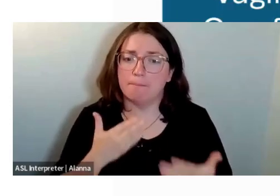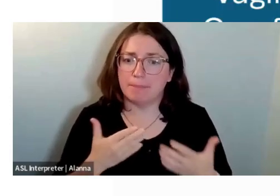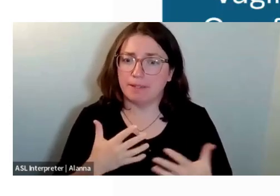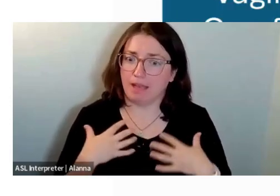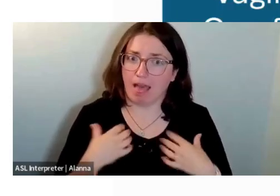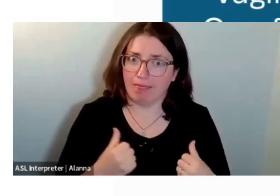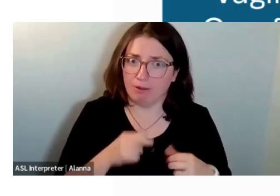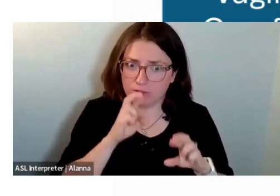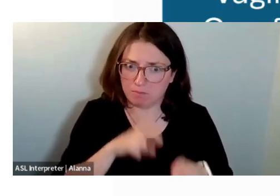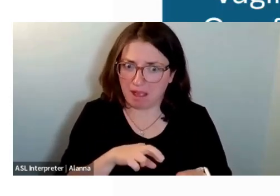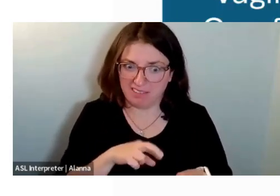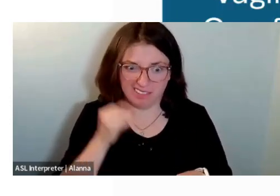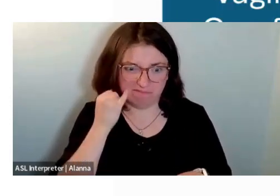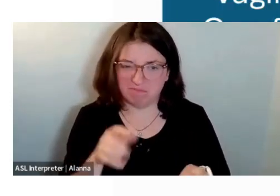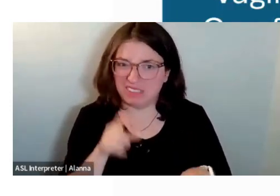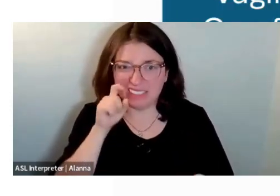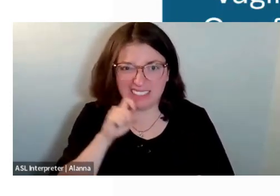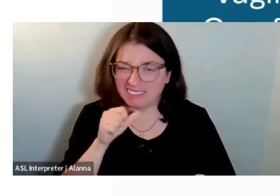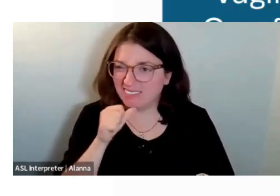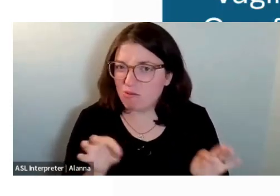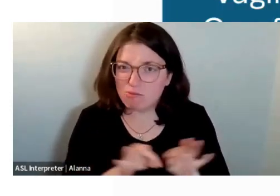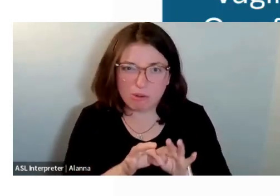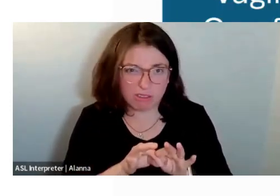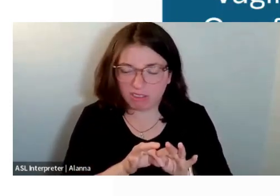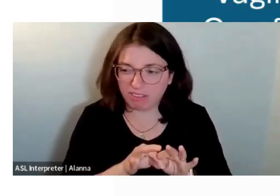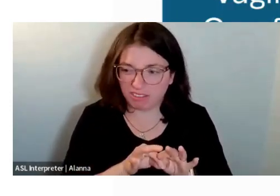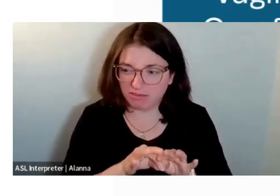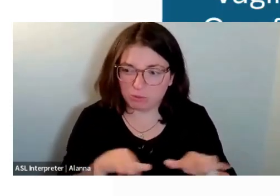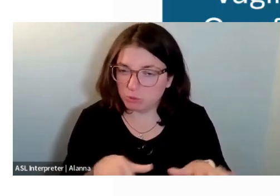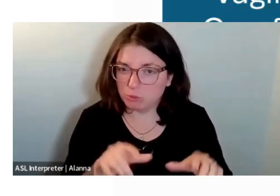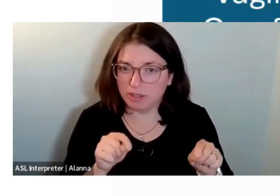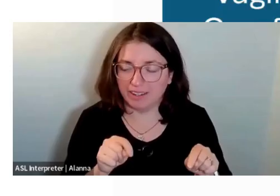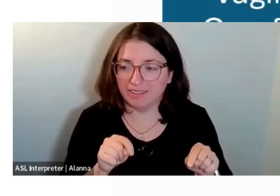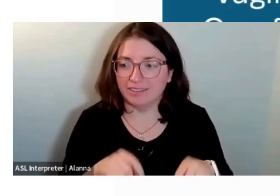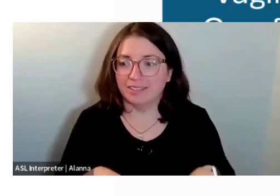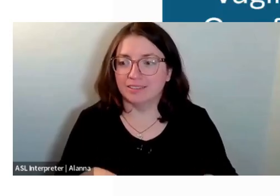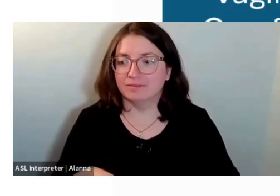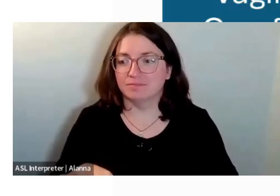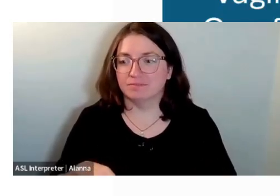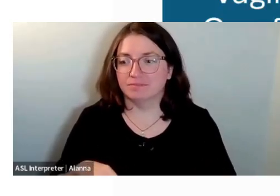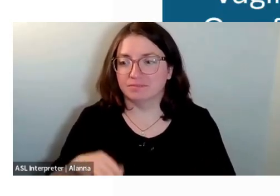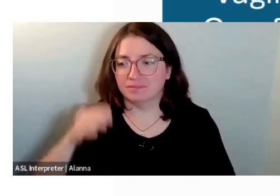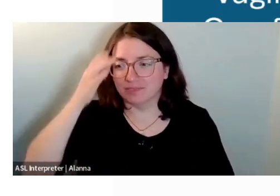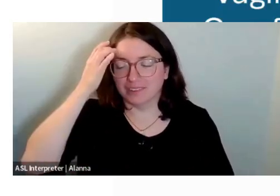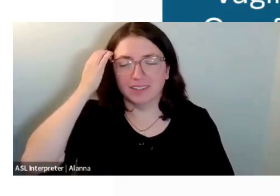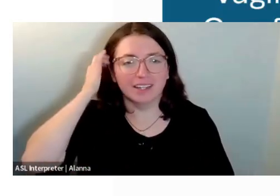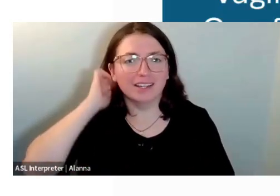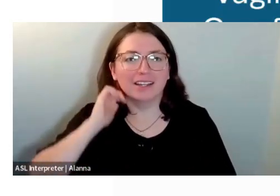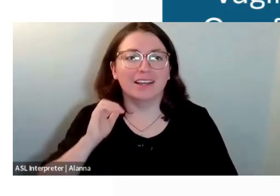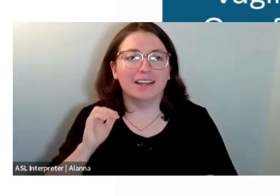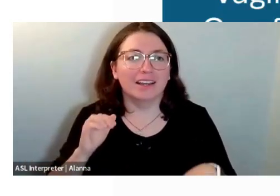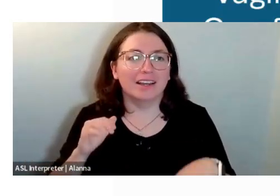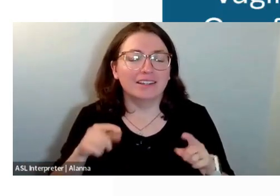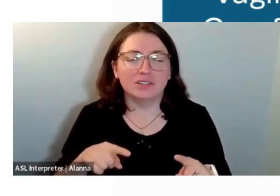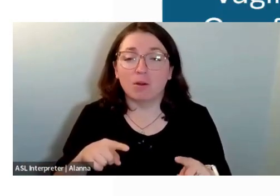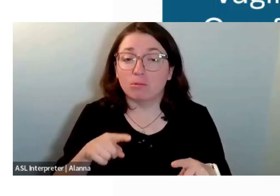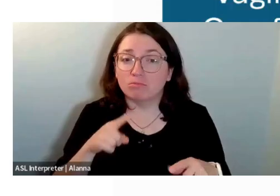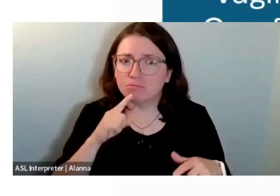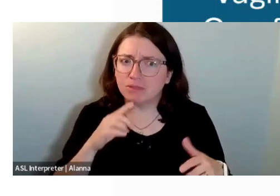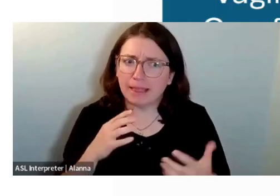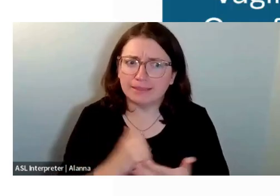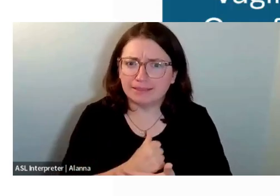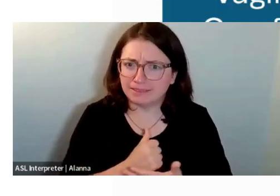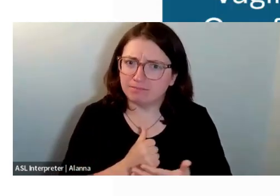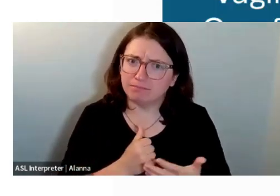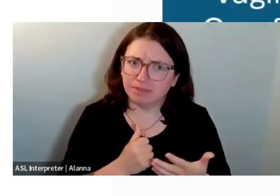So the way to proceed there is let's make sex worth having, and then the desire may